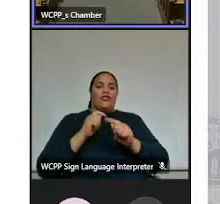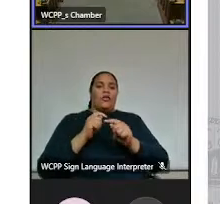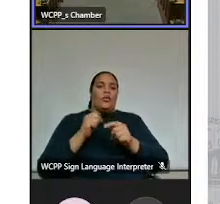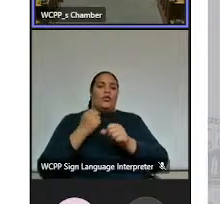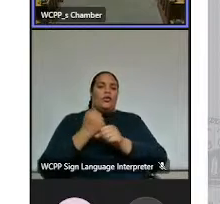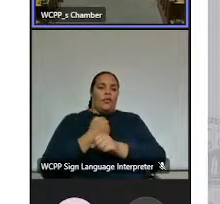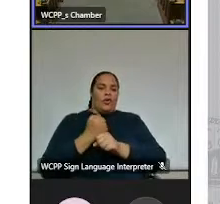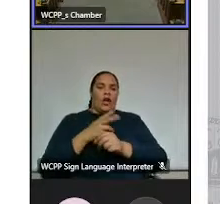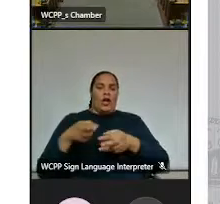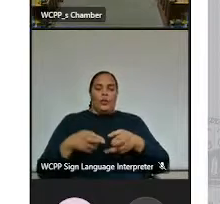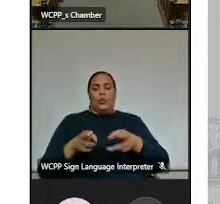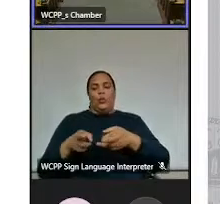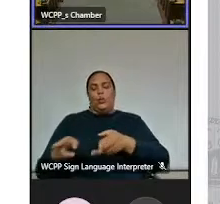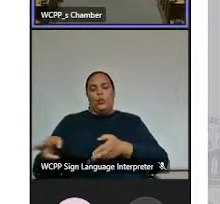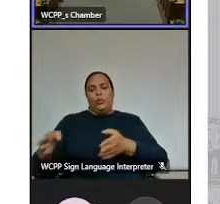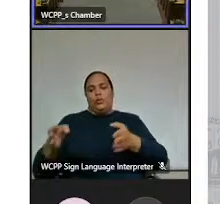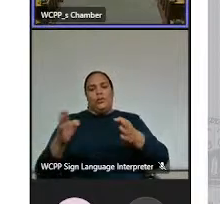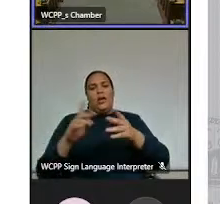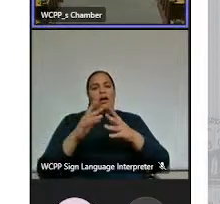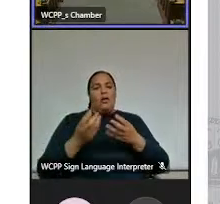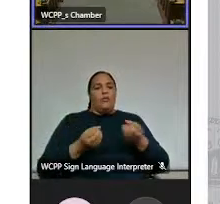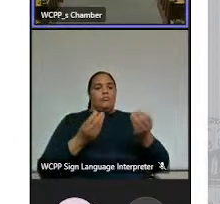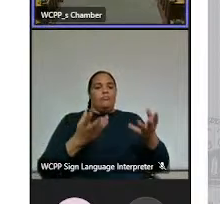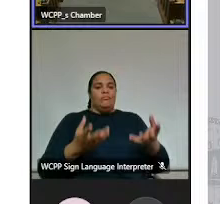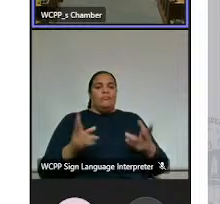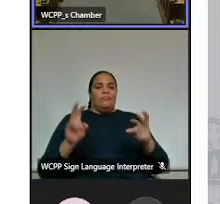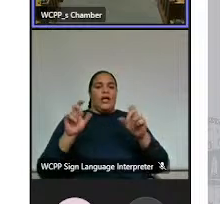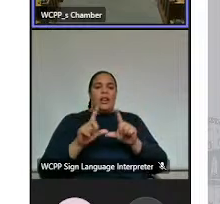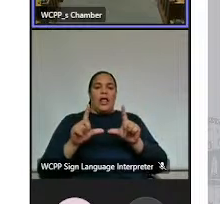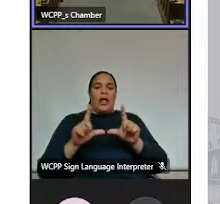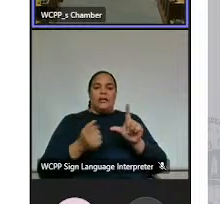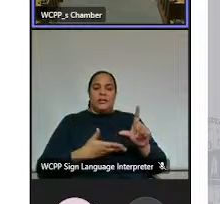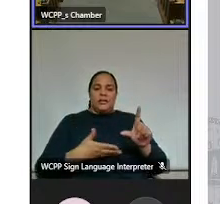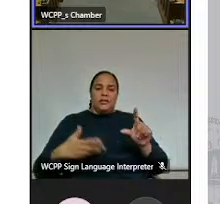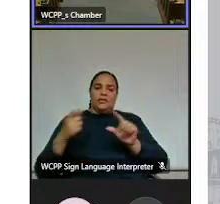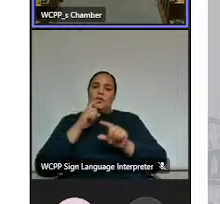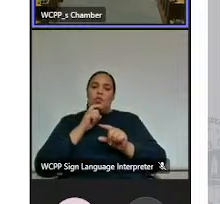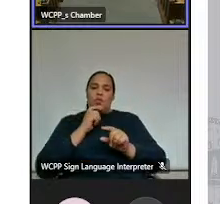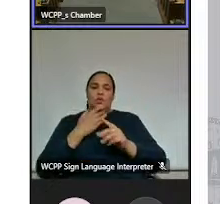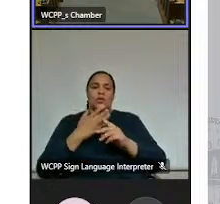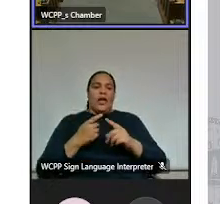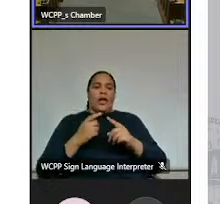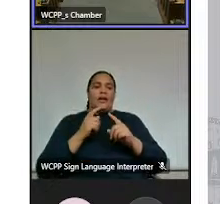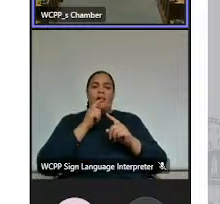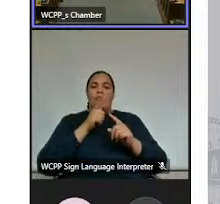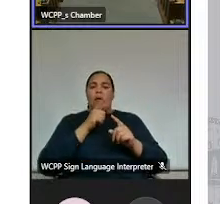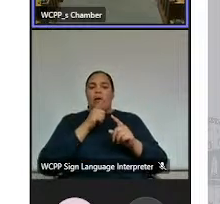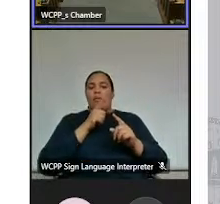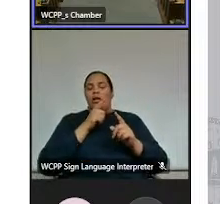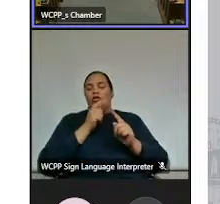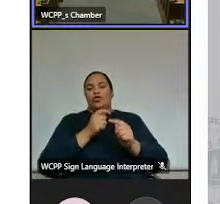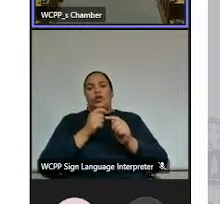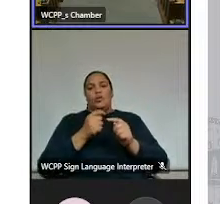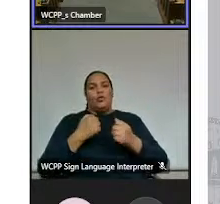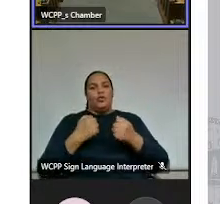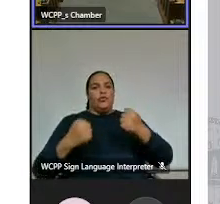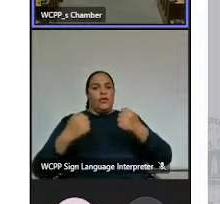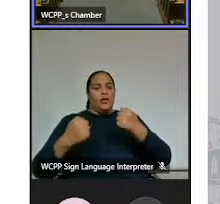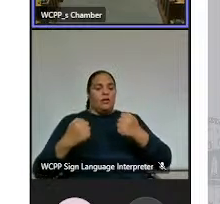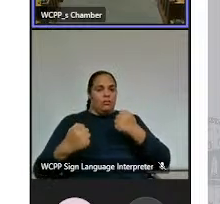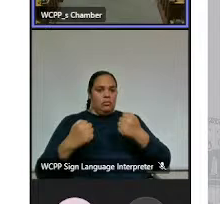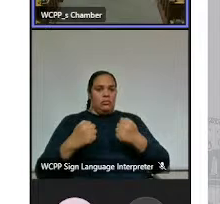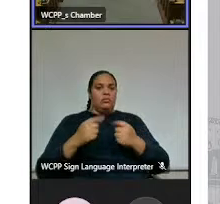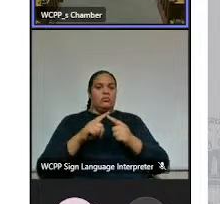and routes, the issuing of operating licenses, public transport for public transport vehicles,